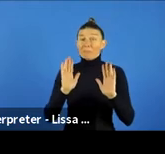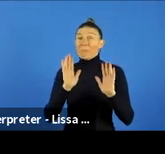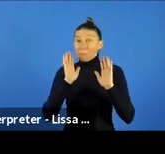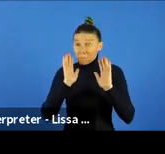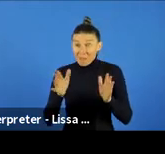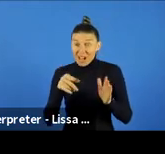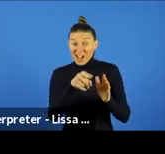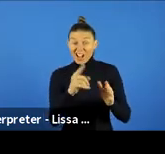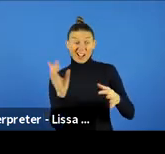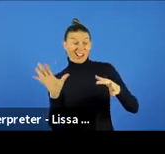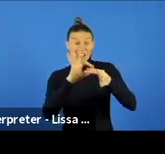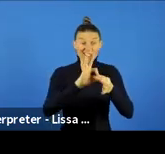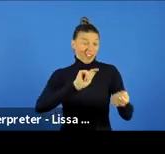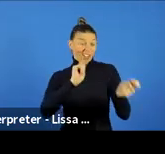time.